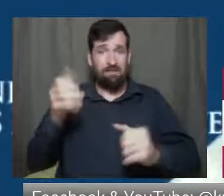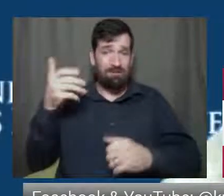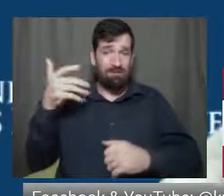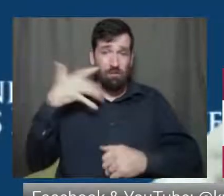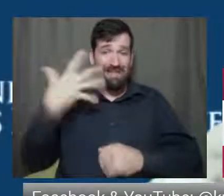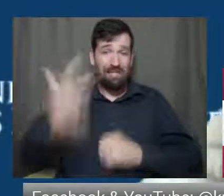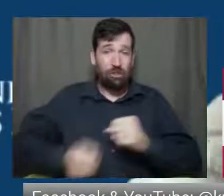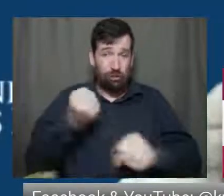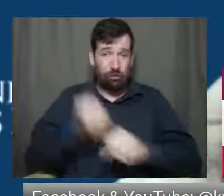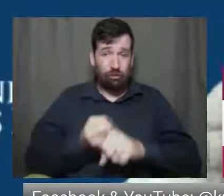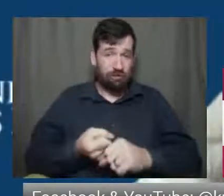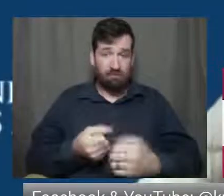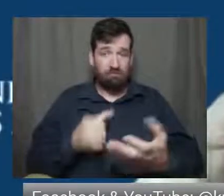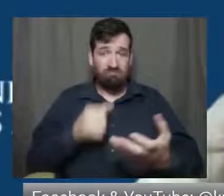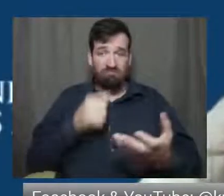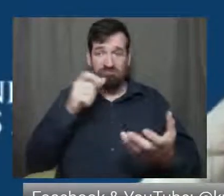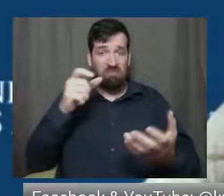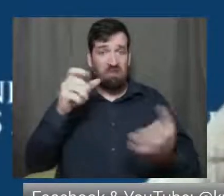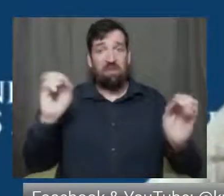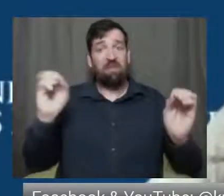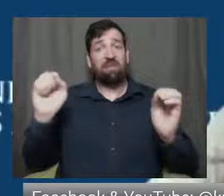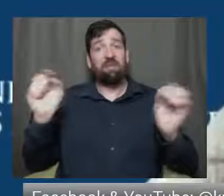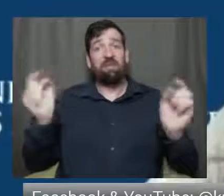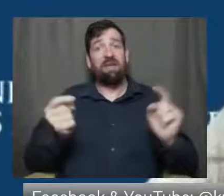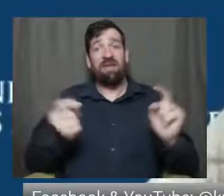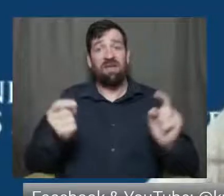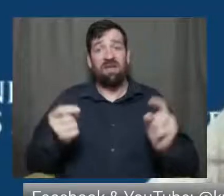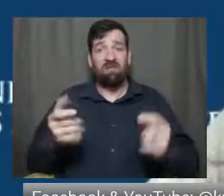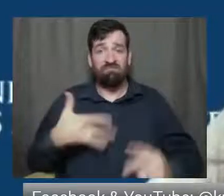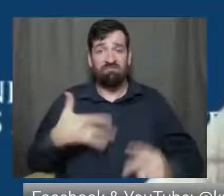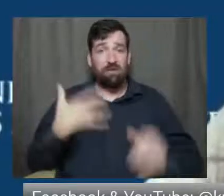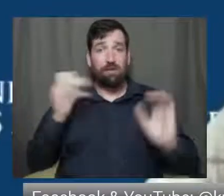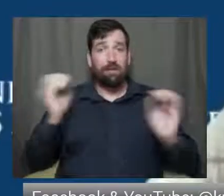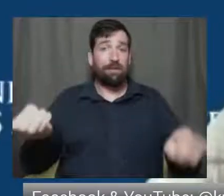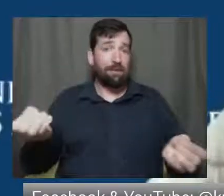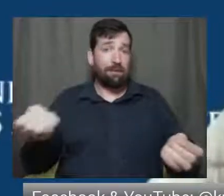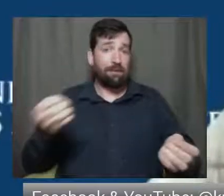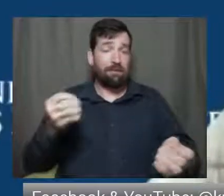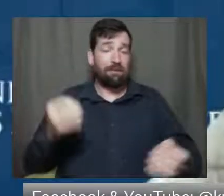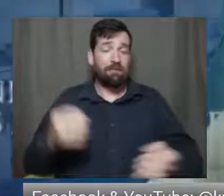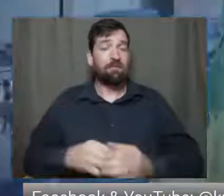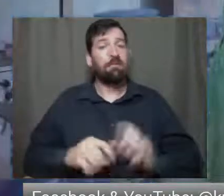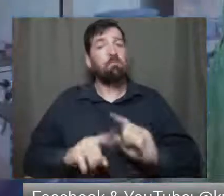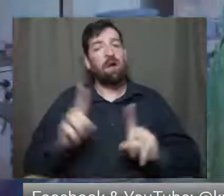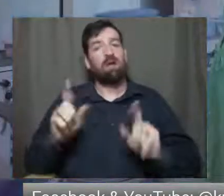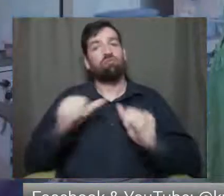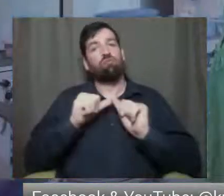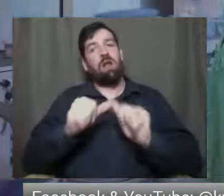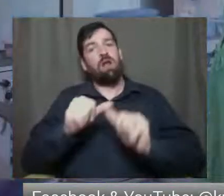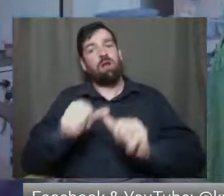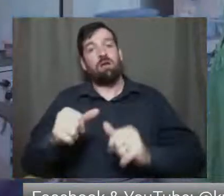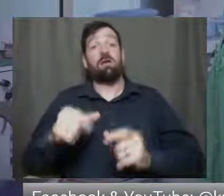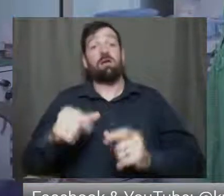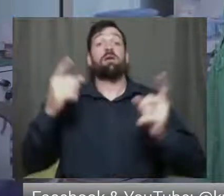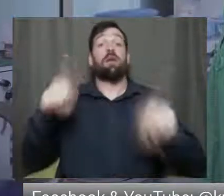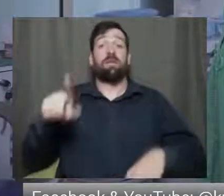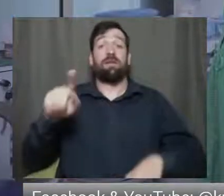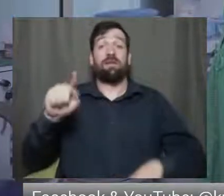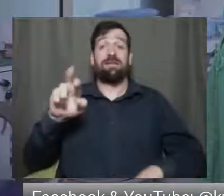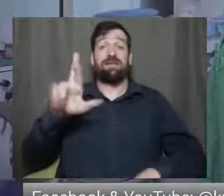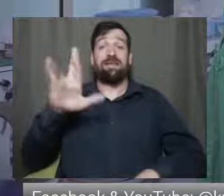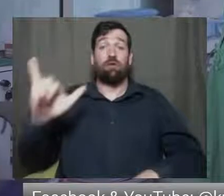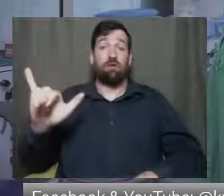doesn't even have to have pain or feel this disease, but it's chronic. So what happened with Terry is